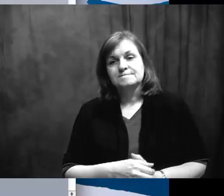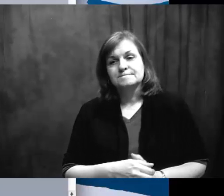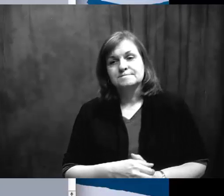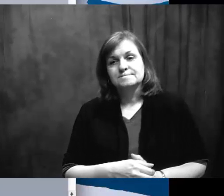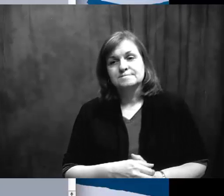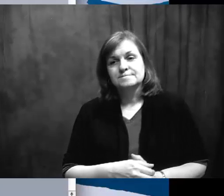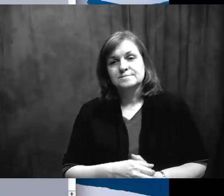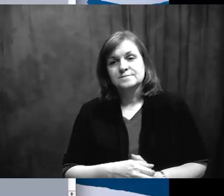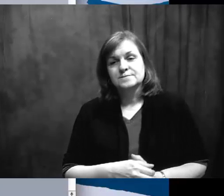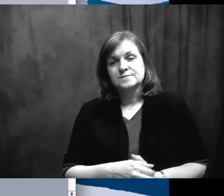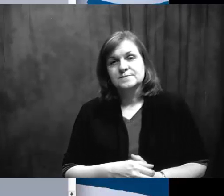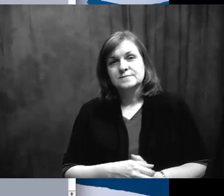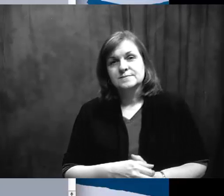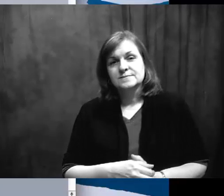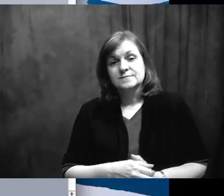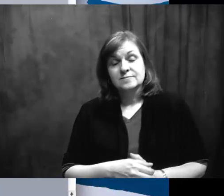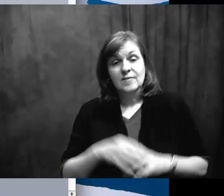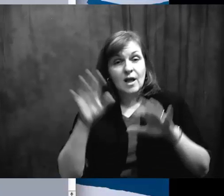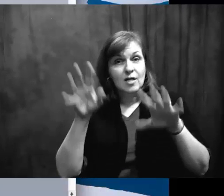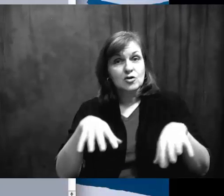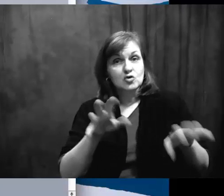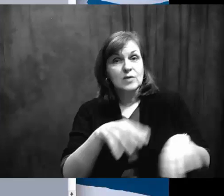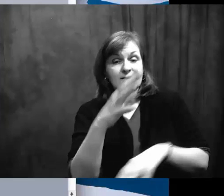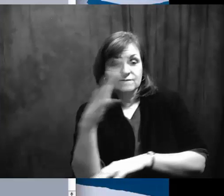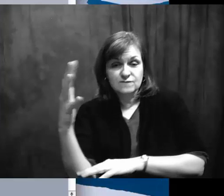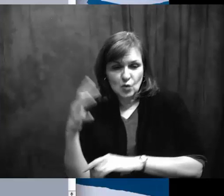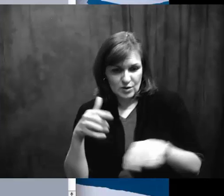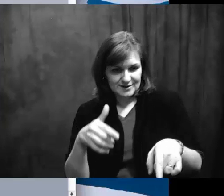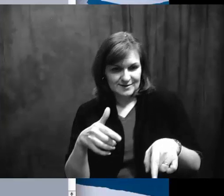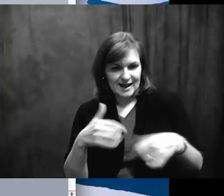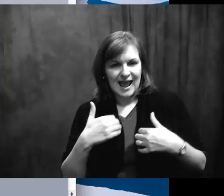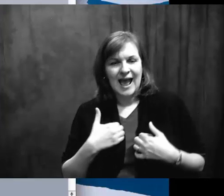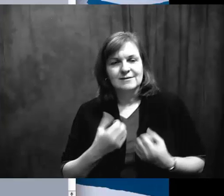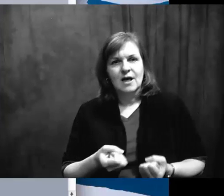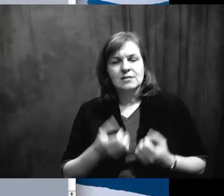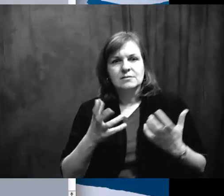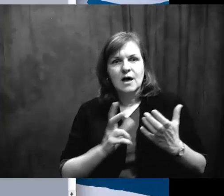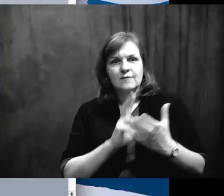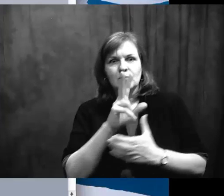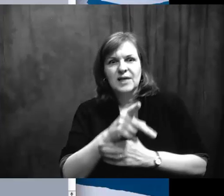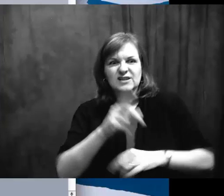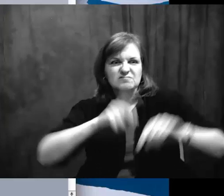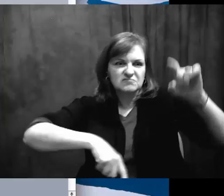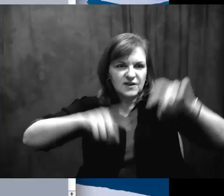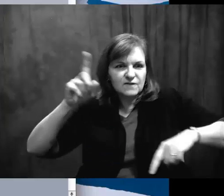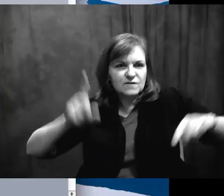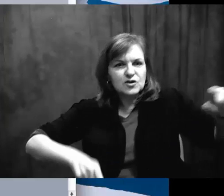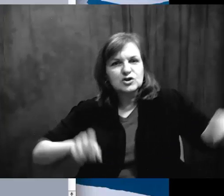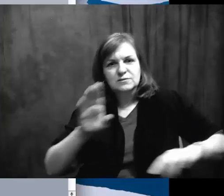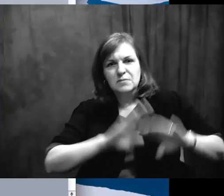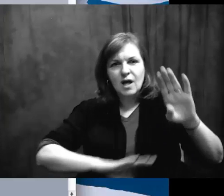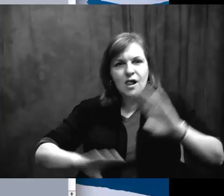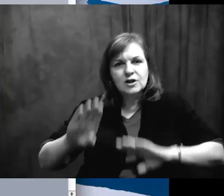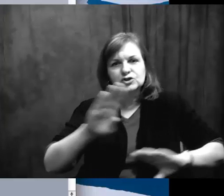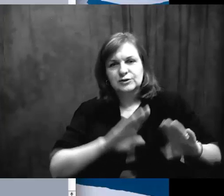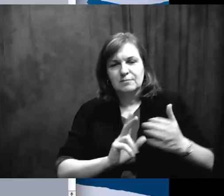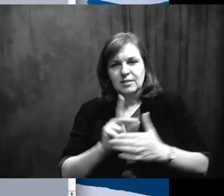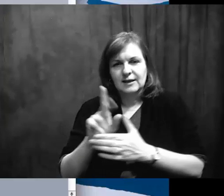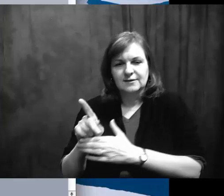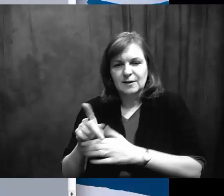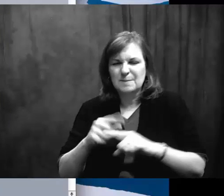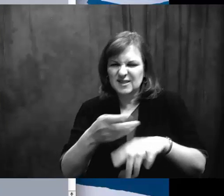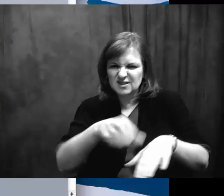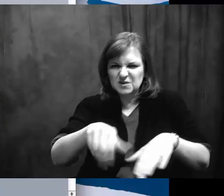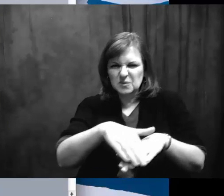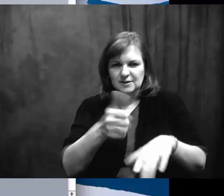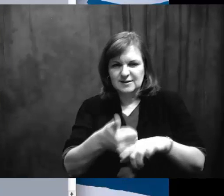might surprise you that while the rainforest is a very biodiverse location, the